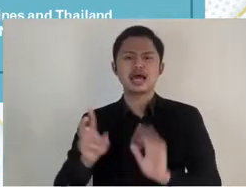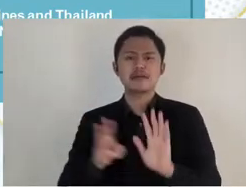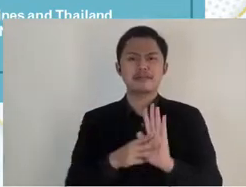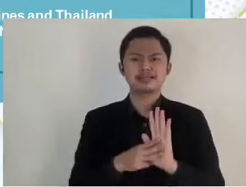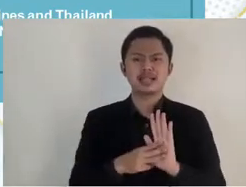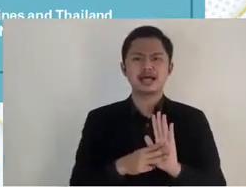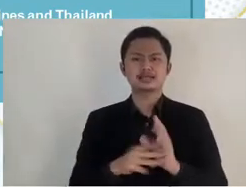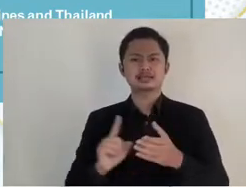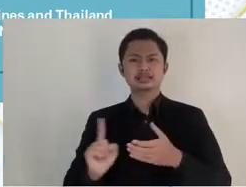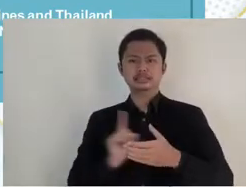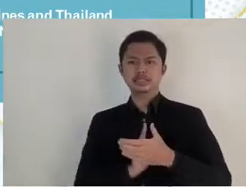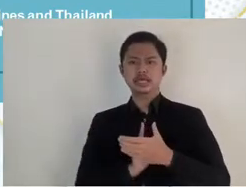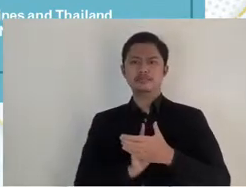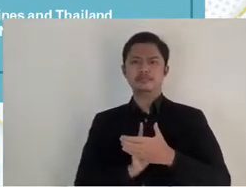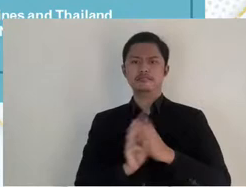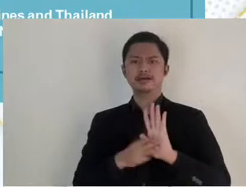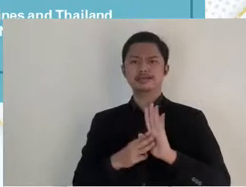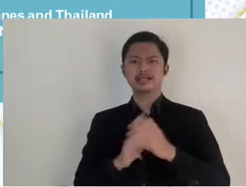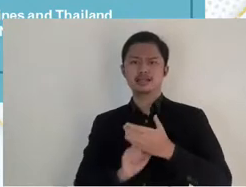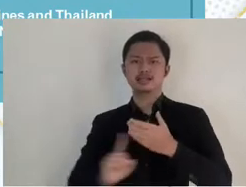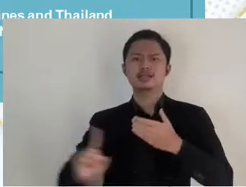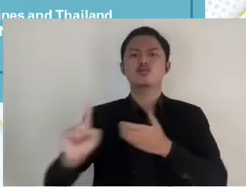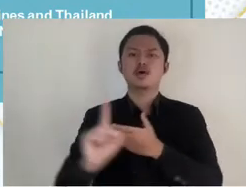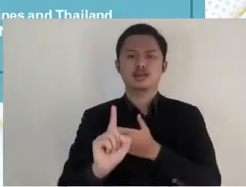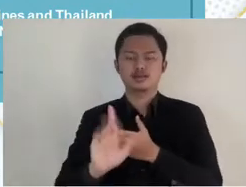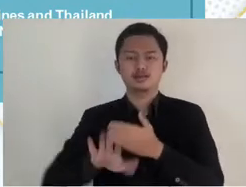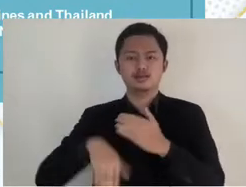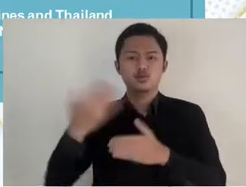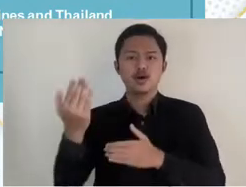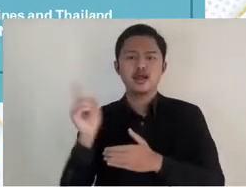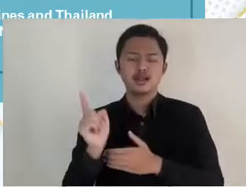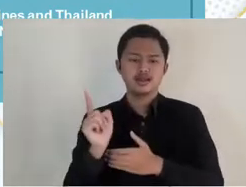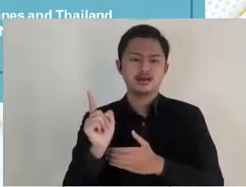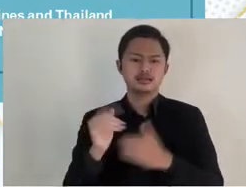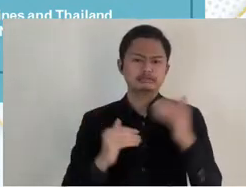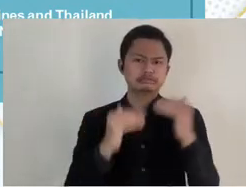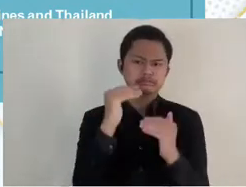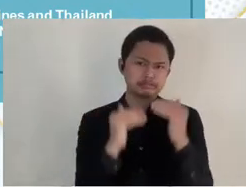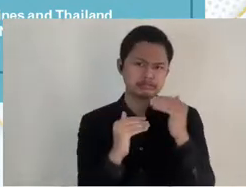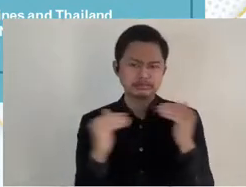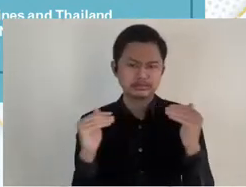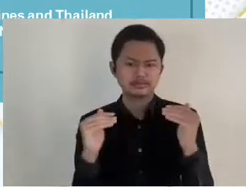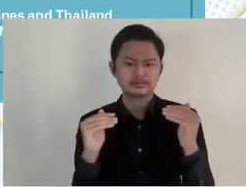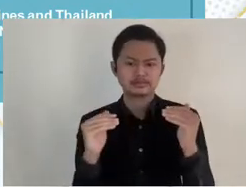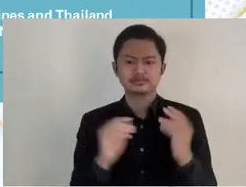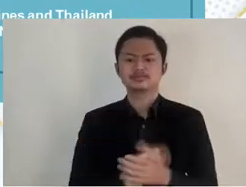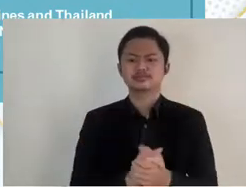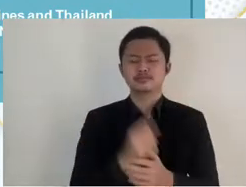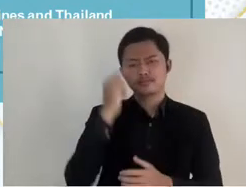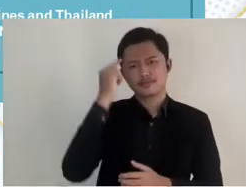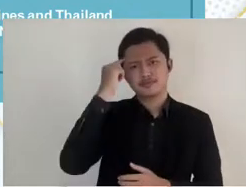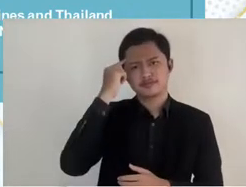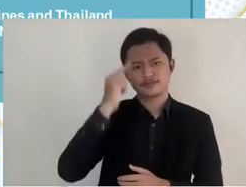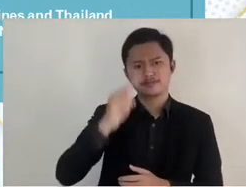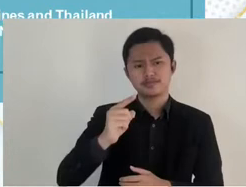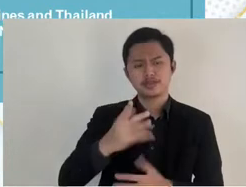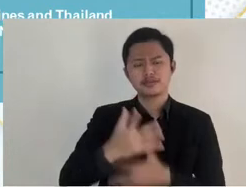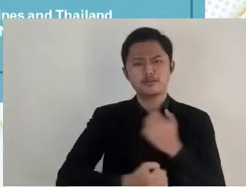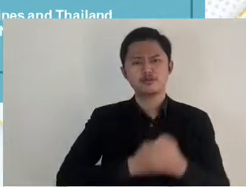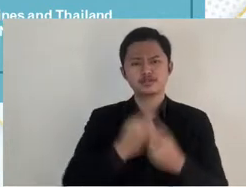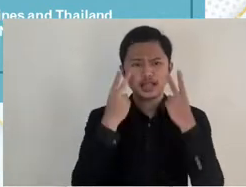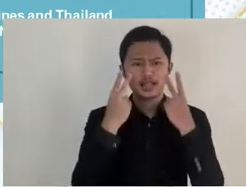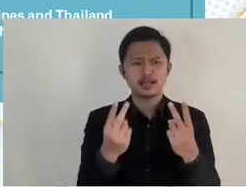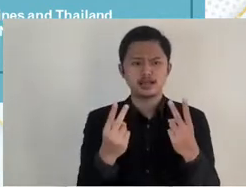and also because of political instability. And this was done, this index was done looking into the